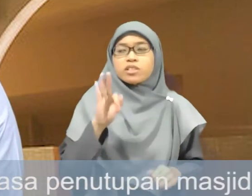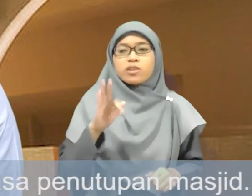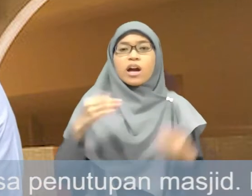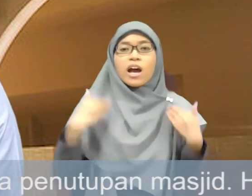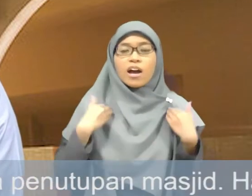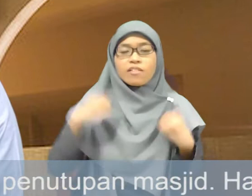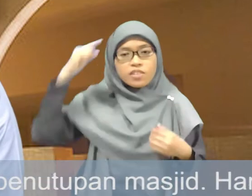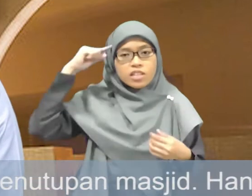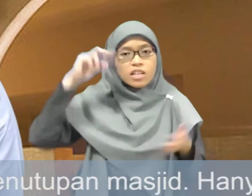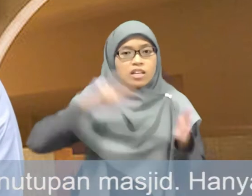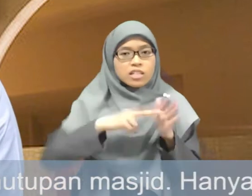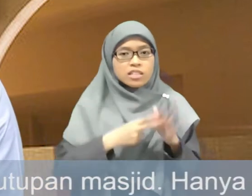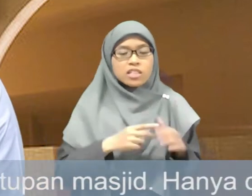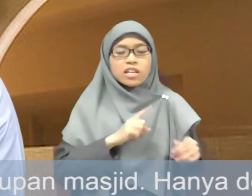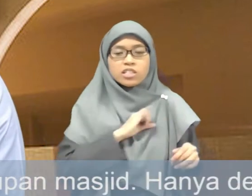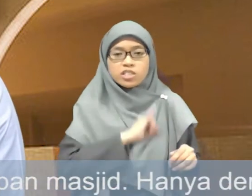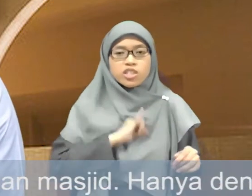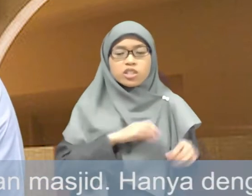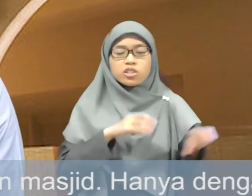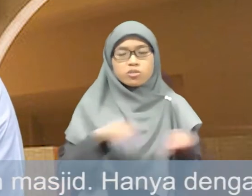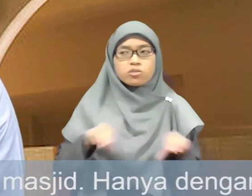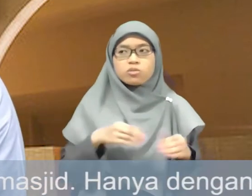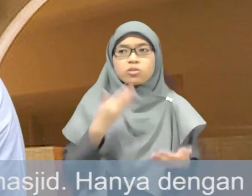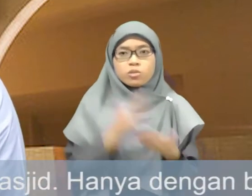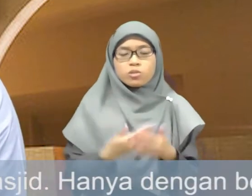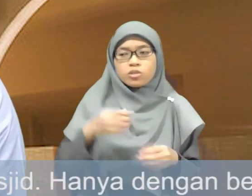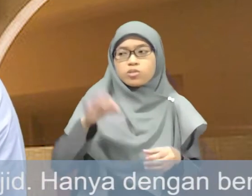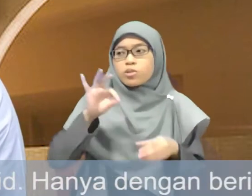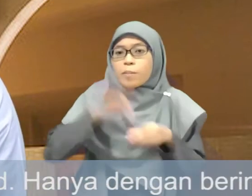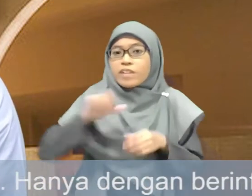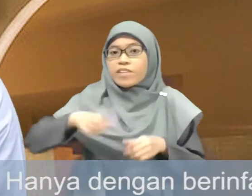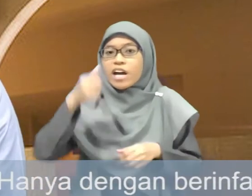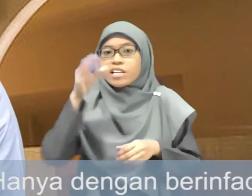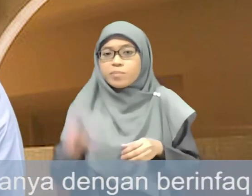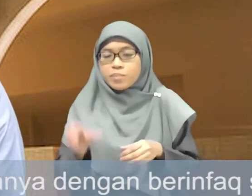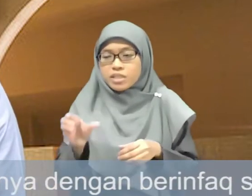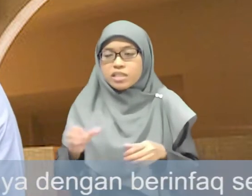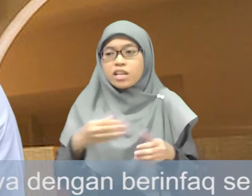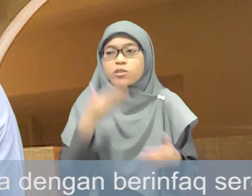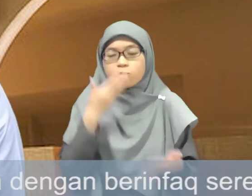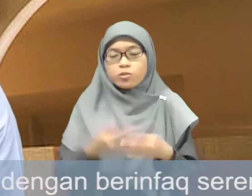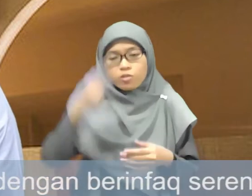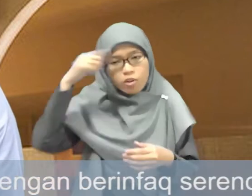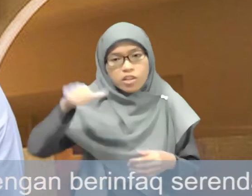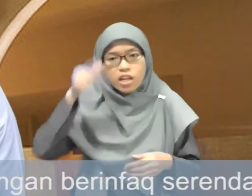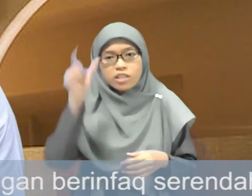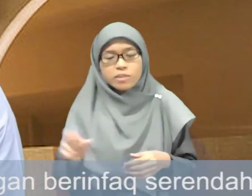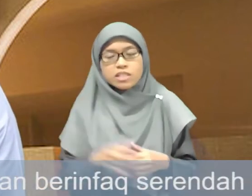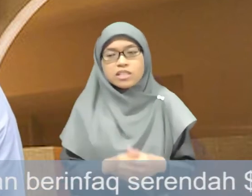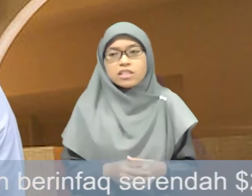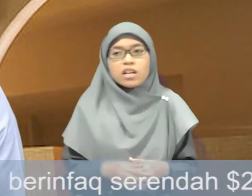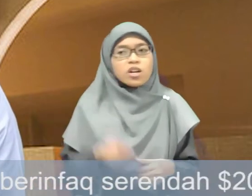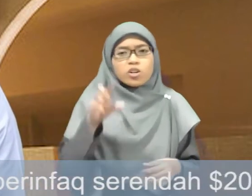regarded as a charitable deed. Sadaqah can be performed by any Muslim with the intention of pleasing